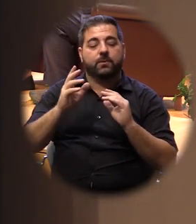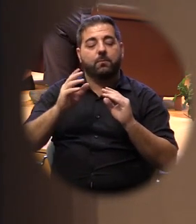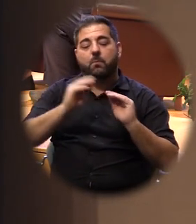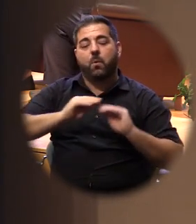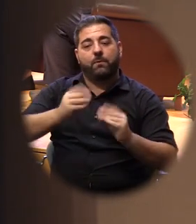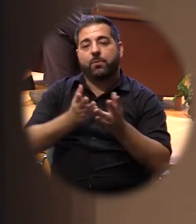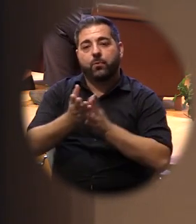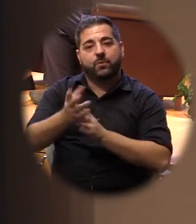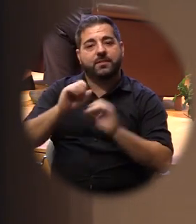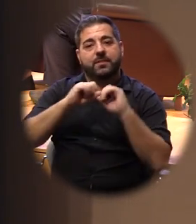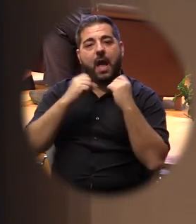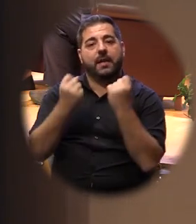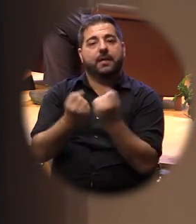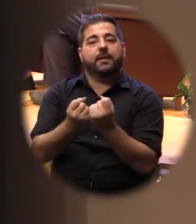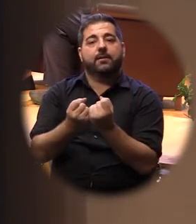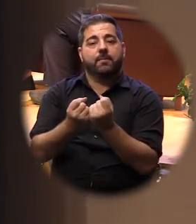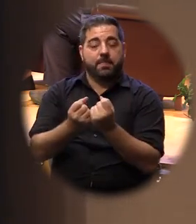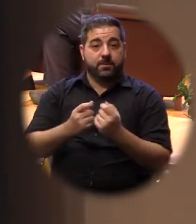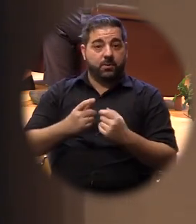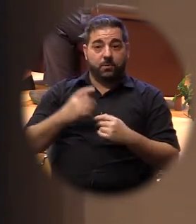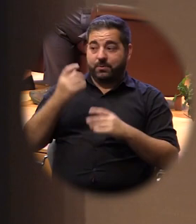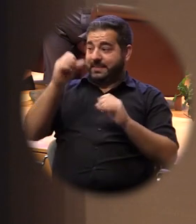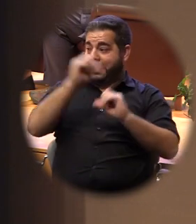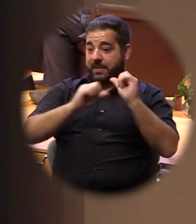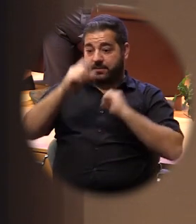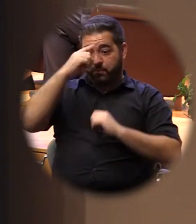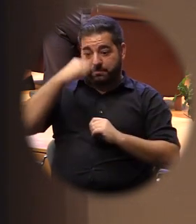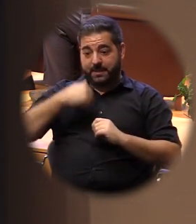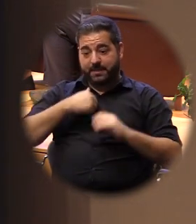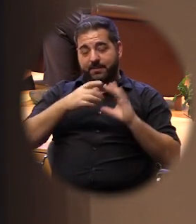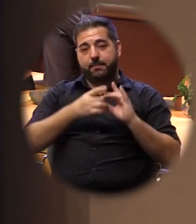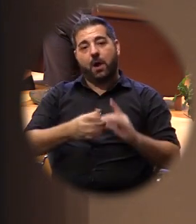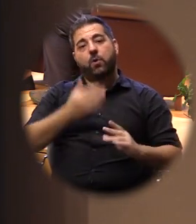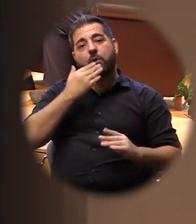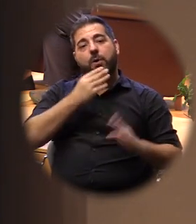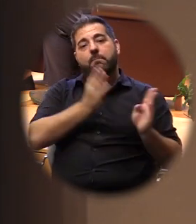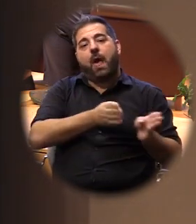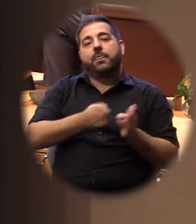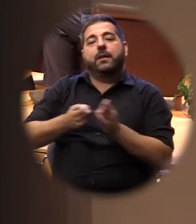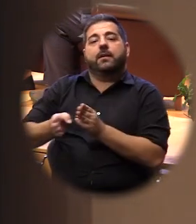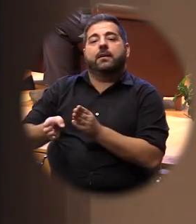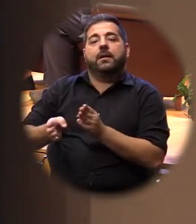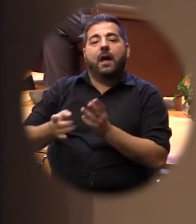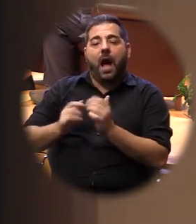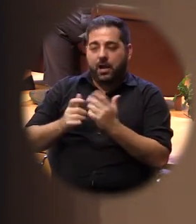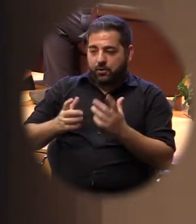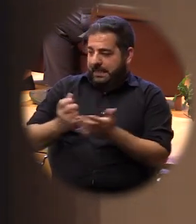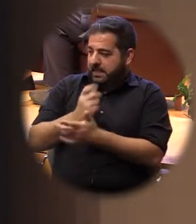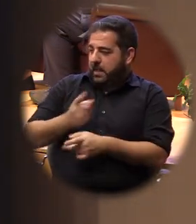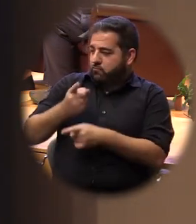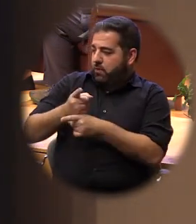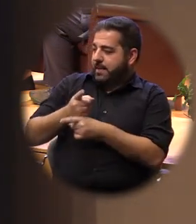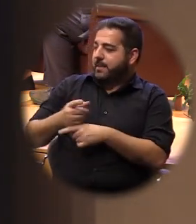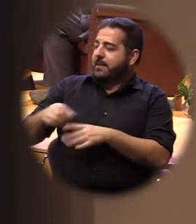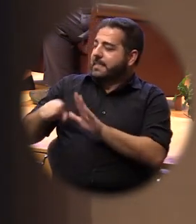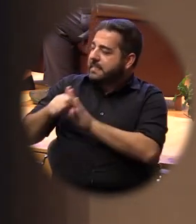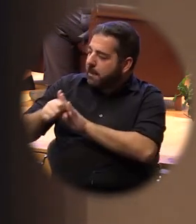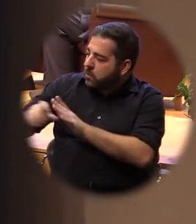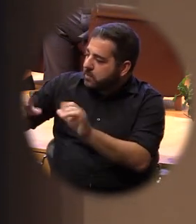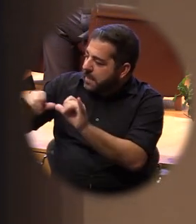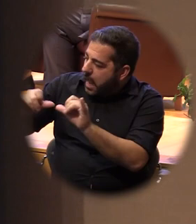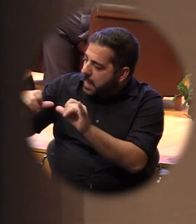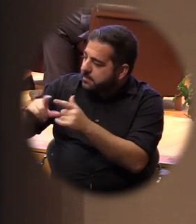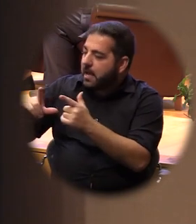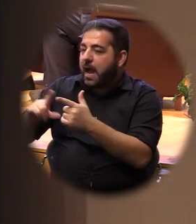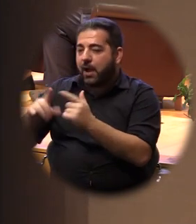So we have science for me then is much more about good methods. How you get the right sample size,